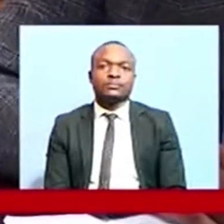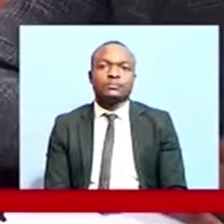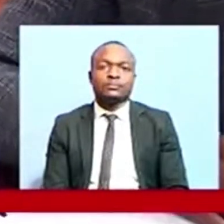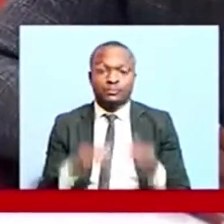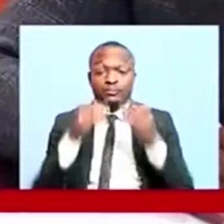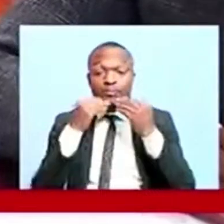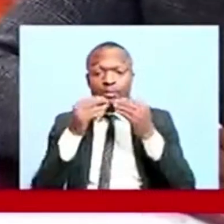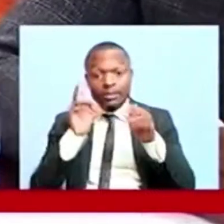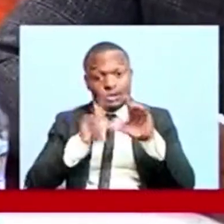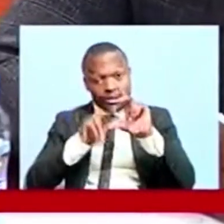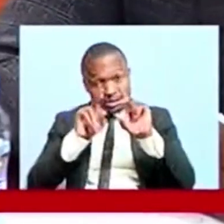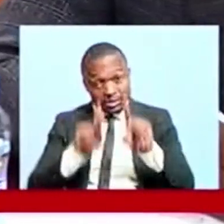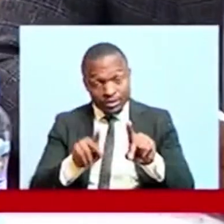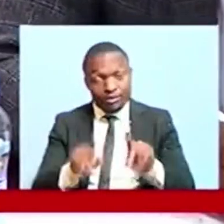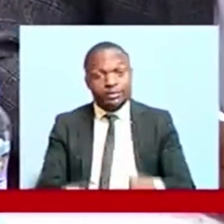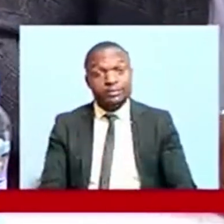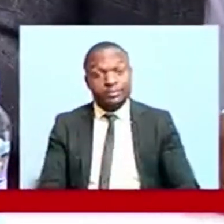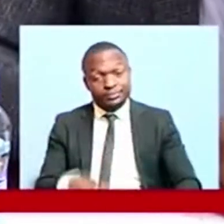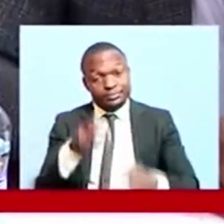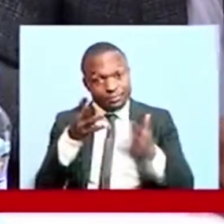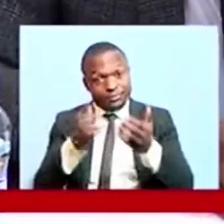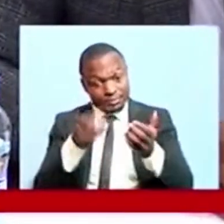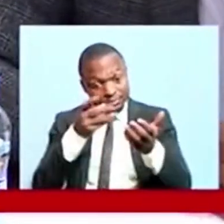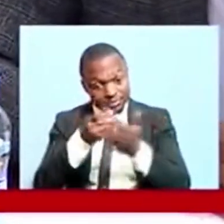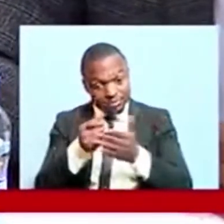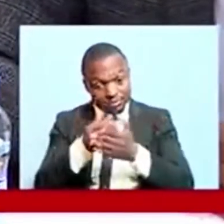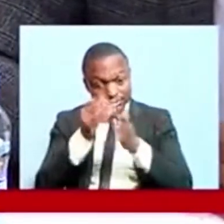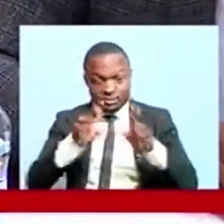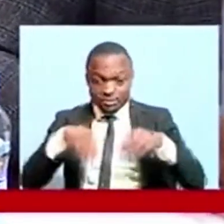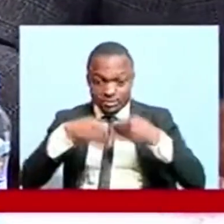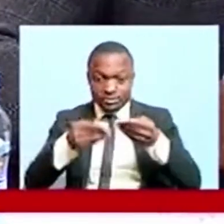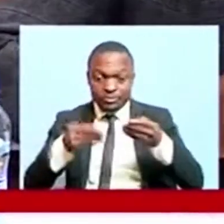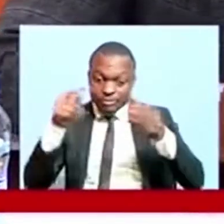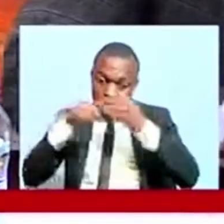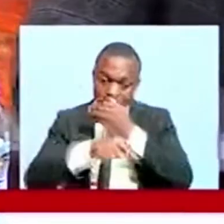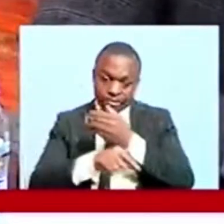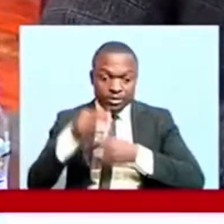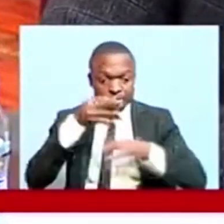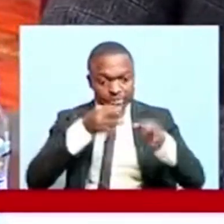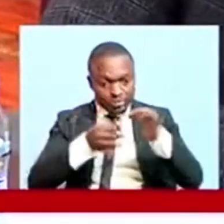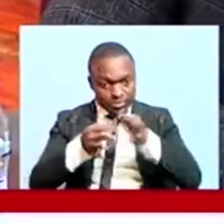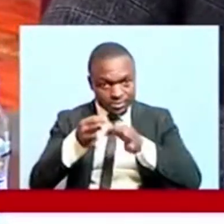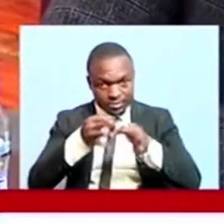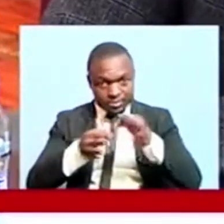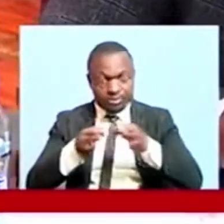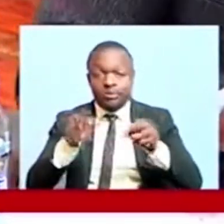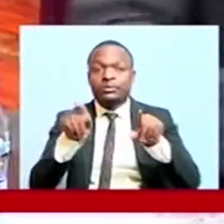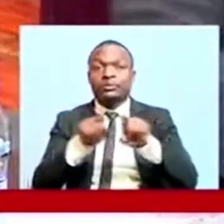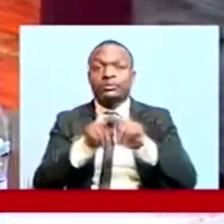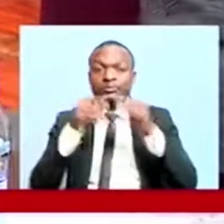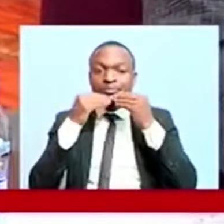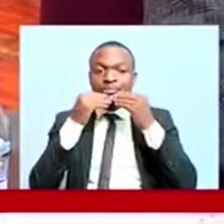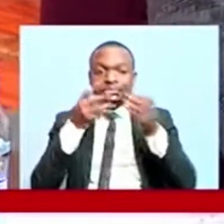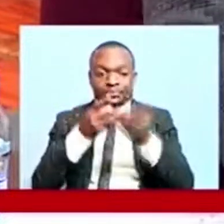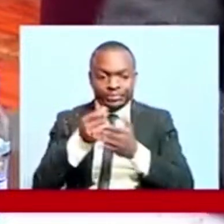Thank you, Chair. I wanted my treasurer to give more details on the same. Thank you.